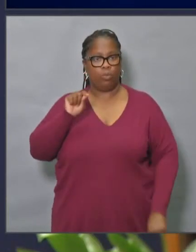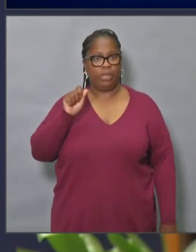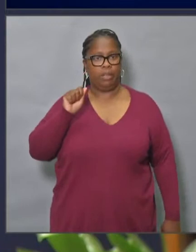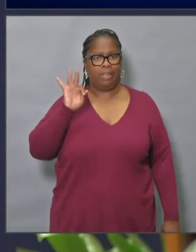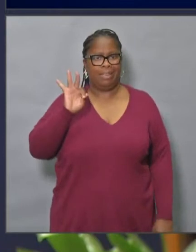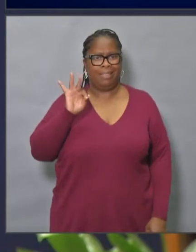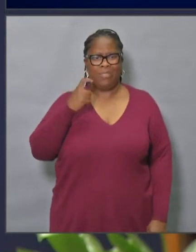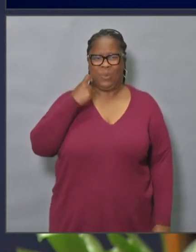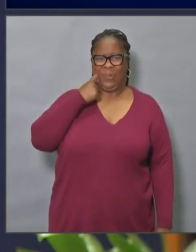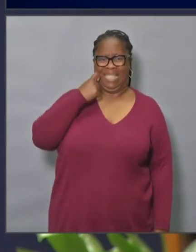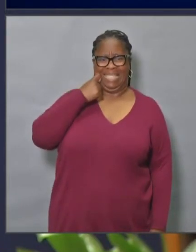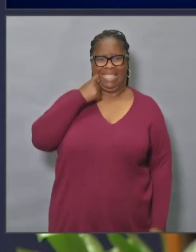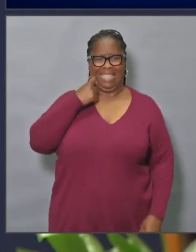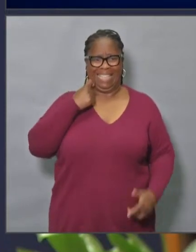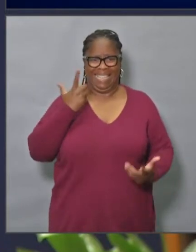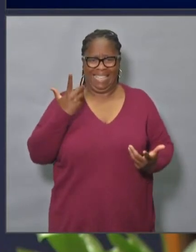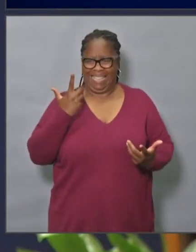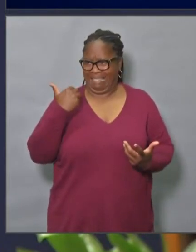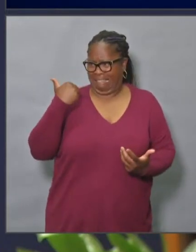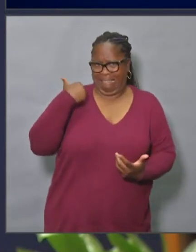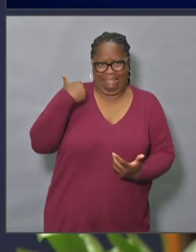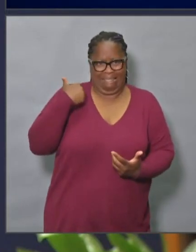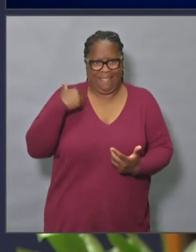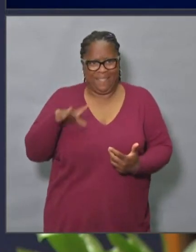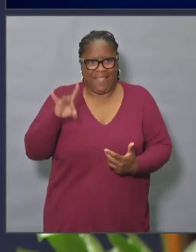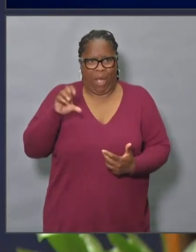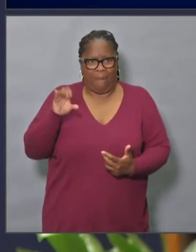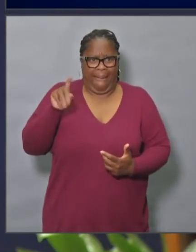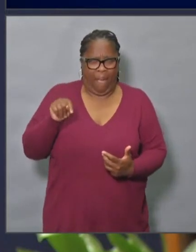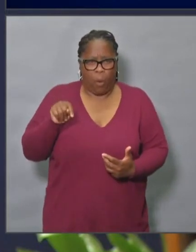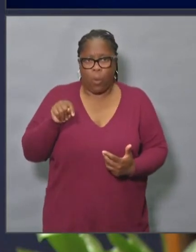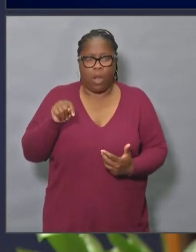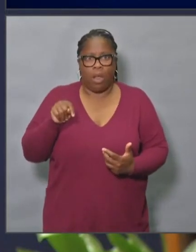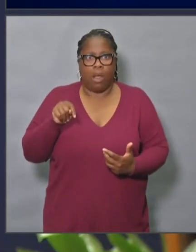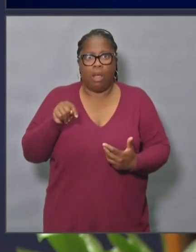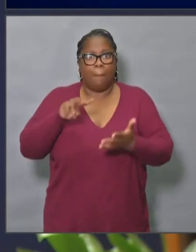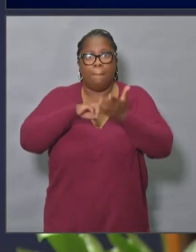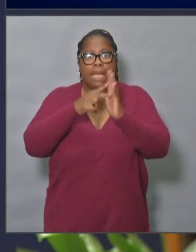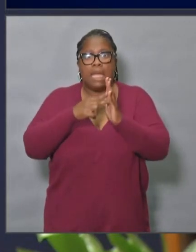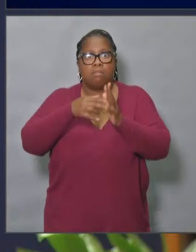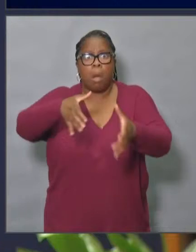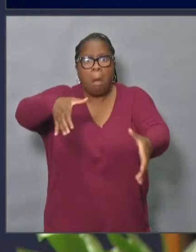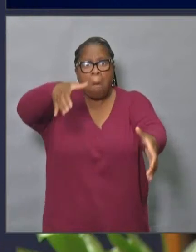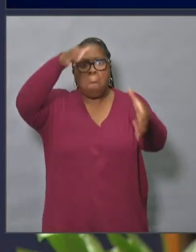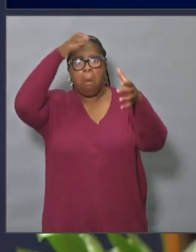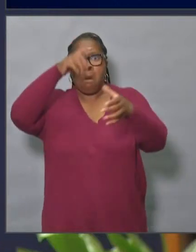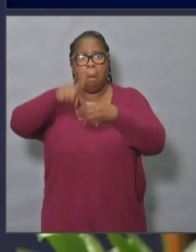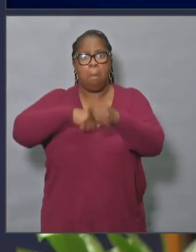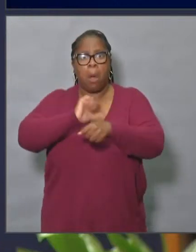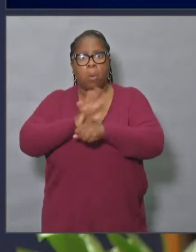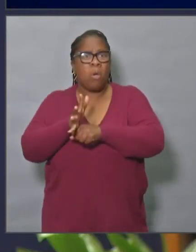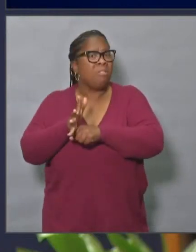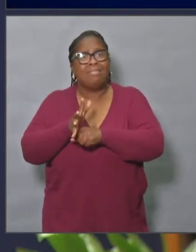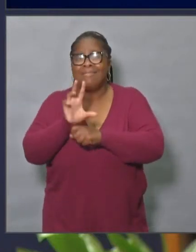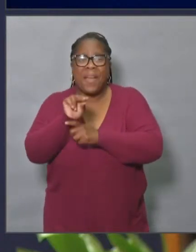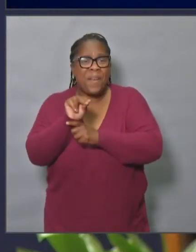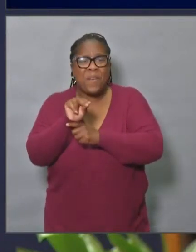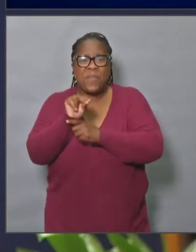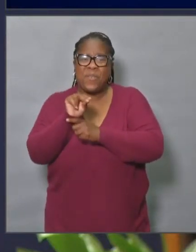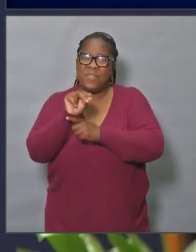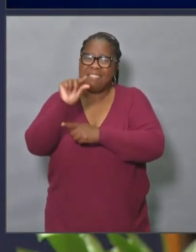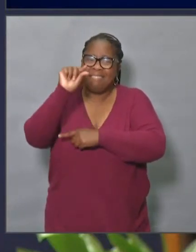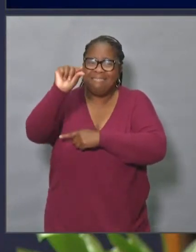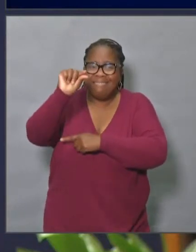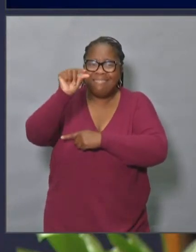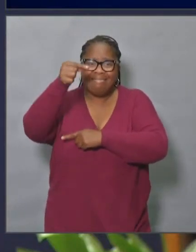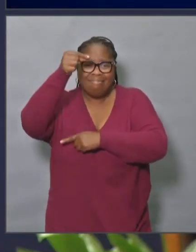how it affects the human body. The more we learn, the more we realize that the long-term health consequences on many who survive